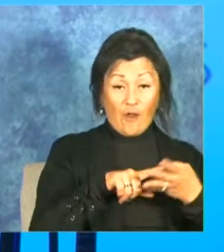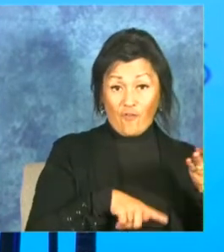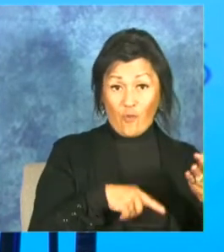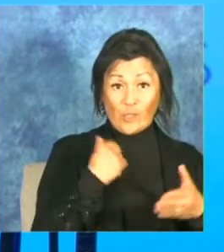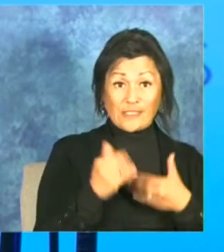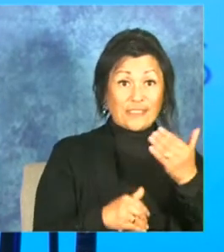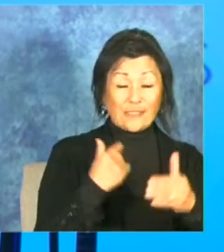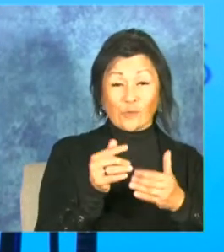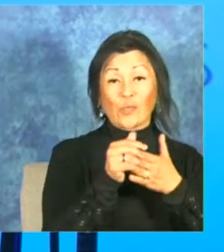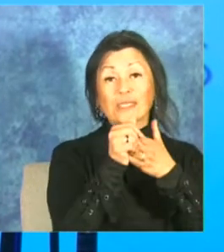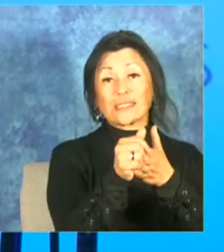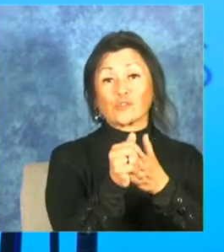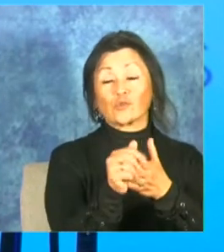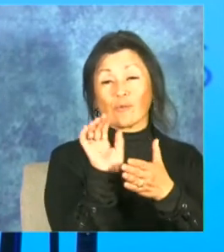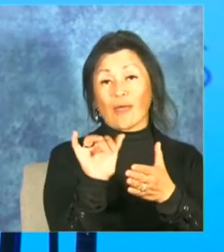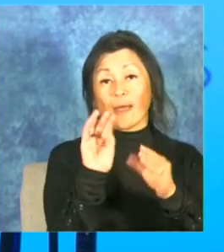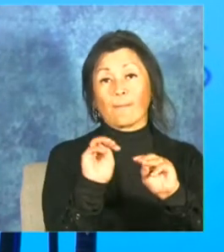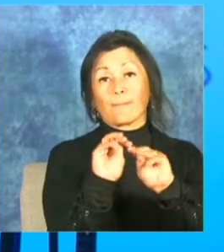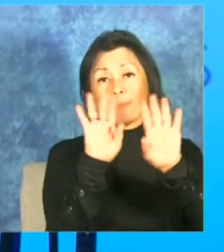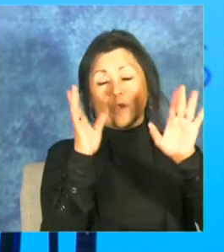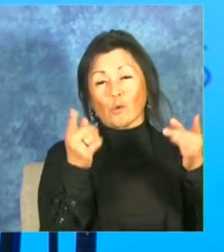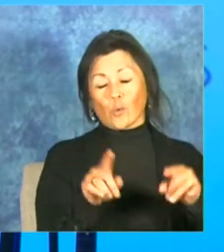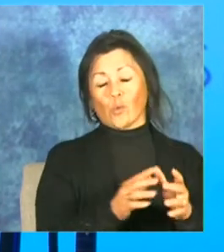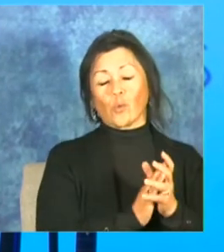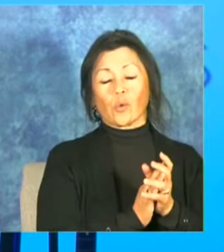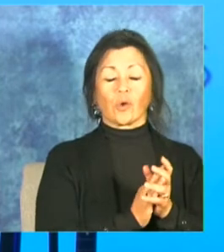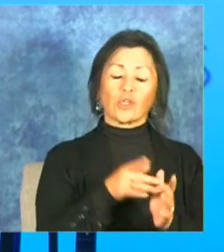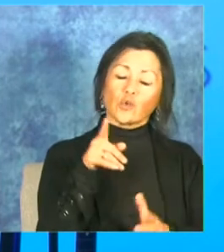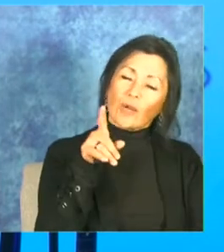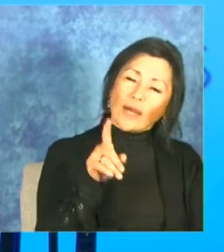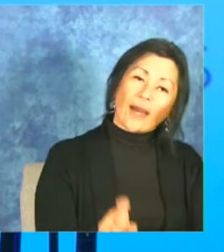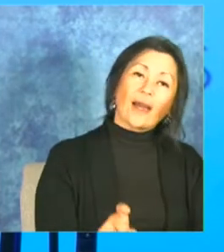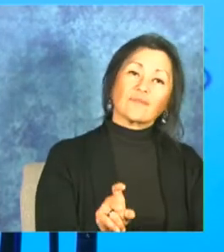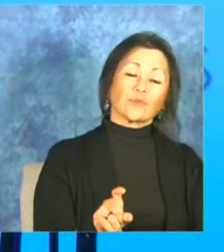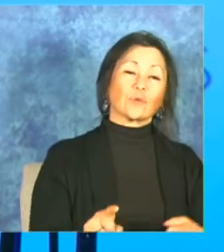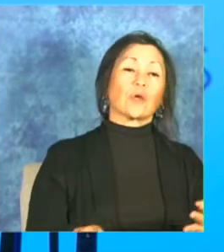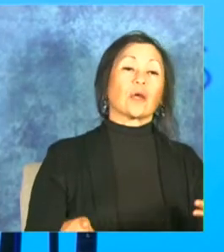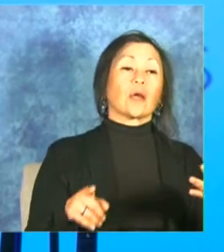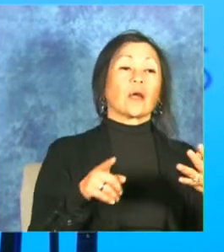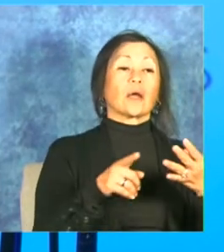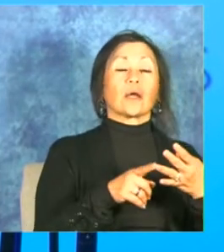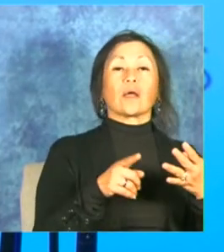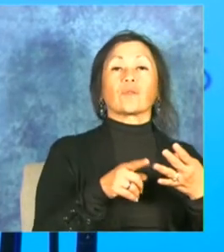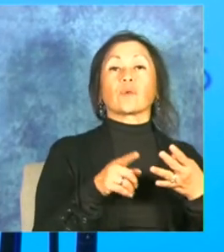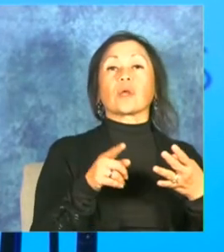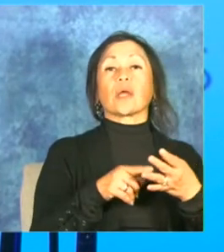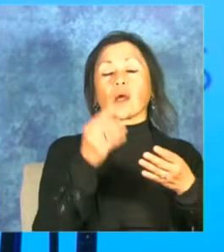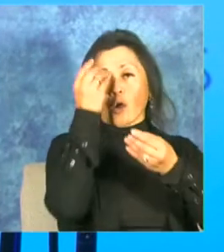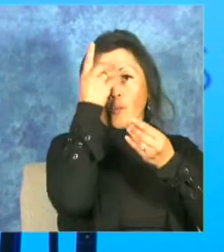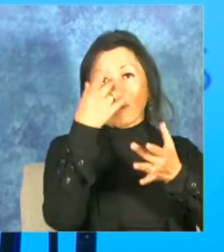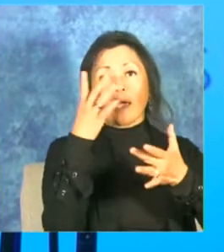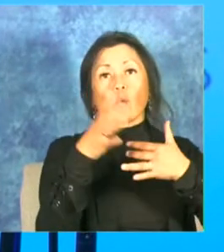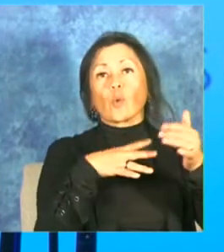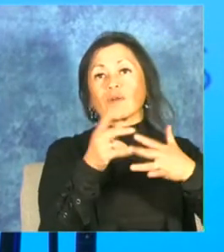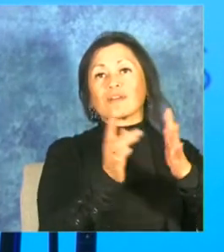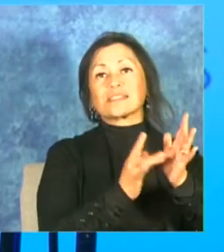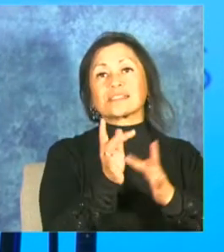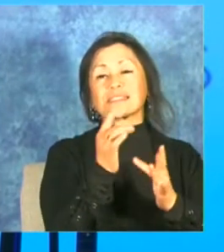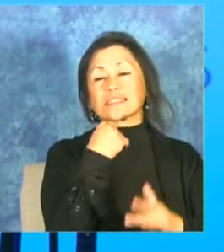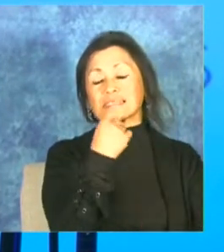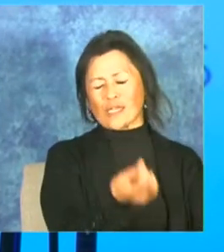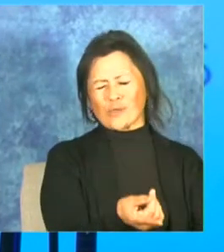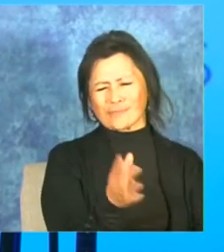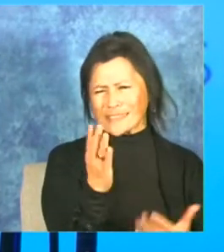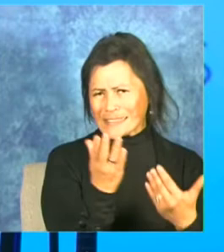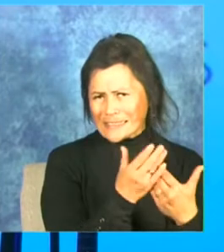steps is what will lead you to that miracle. You have to, number three, obey whatever Jesus tells you to do. Now, that's easy